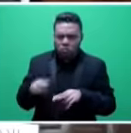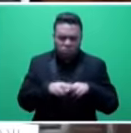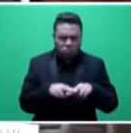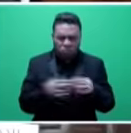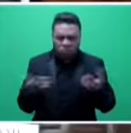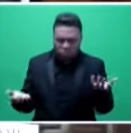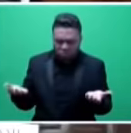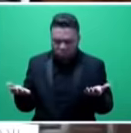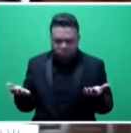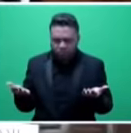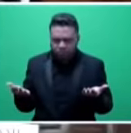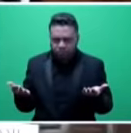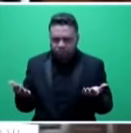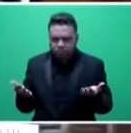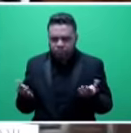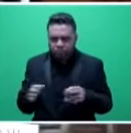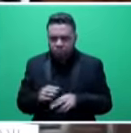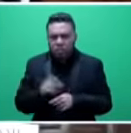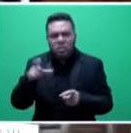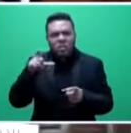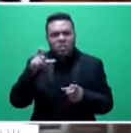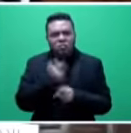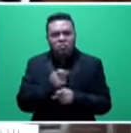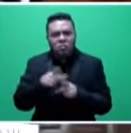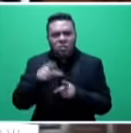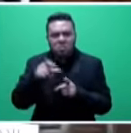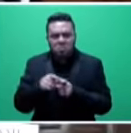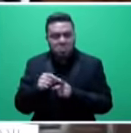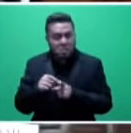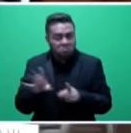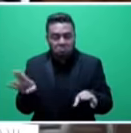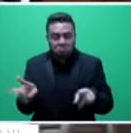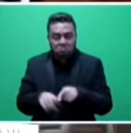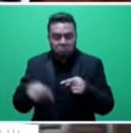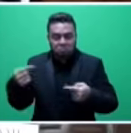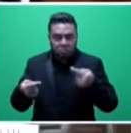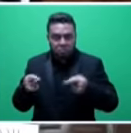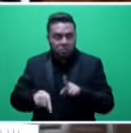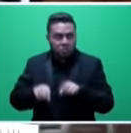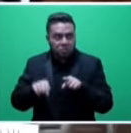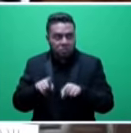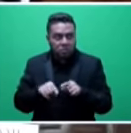the per capita GDP of Fiji. As of 2019, Singapore stands at US